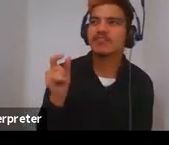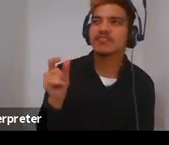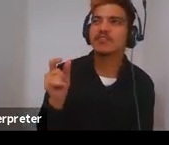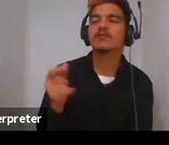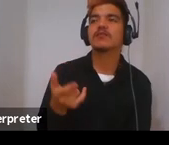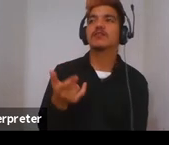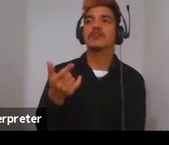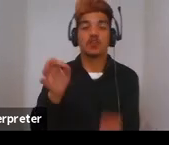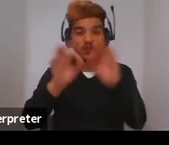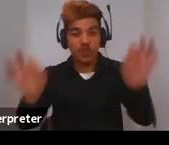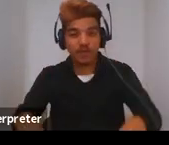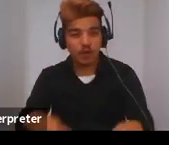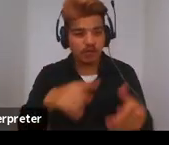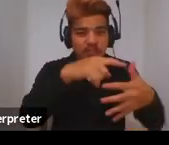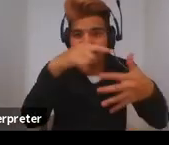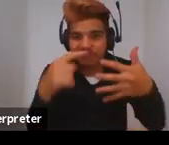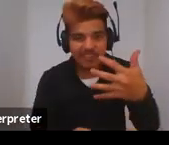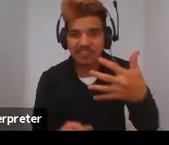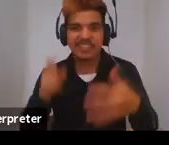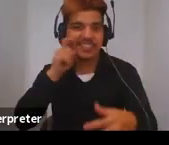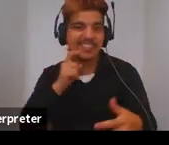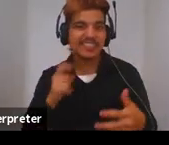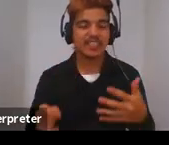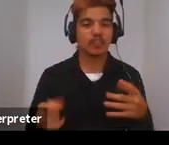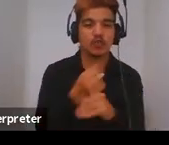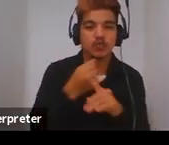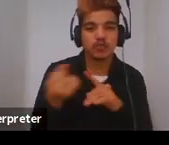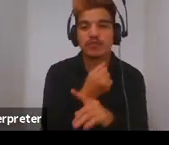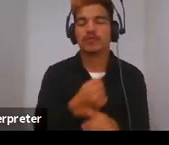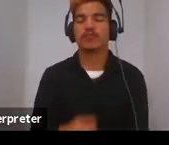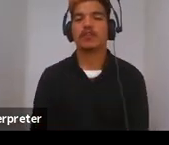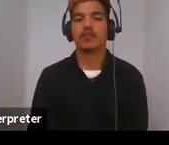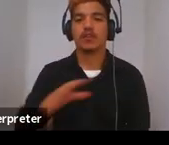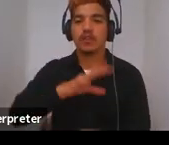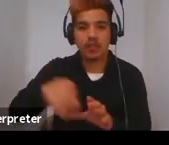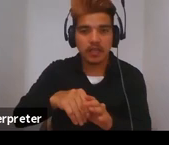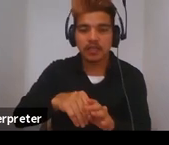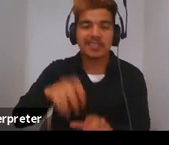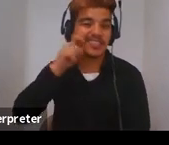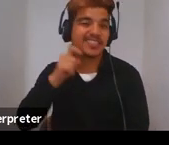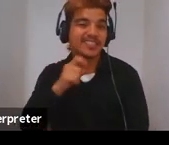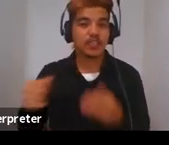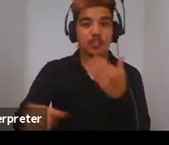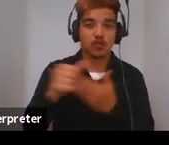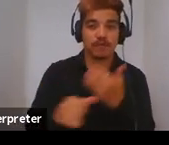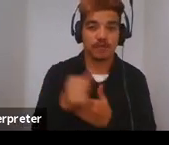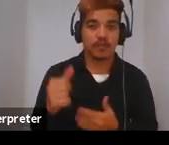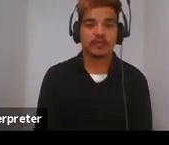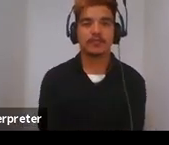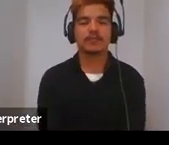these forms of sexual assault as a continuum, including sexual violence.